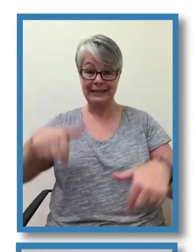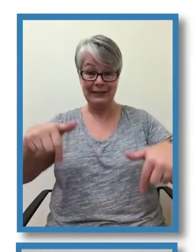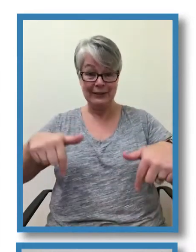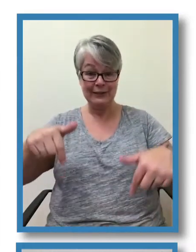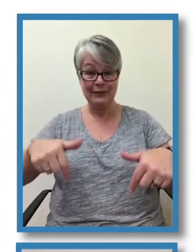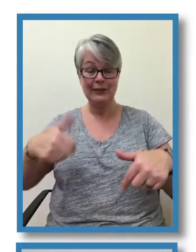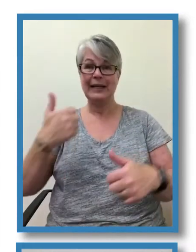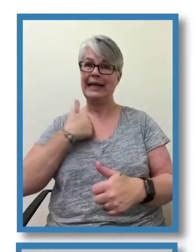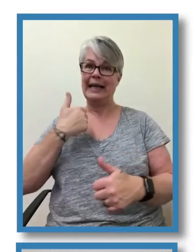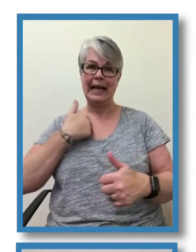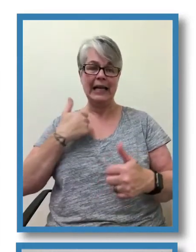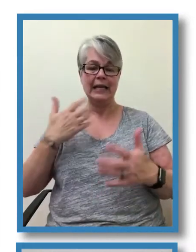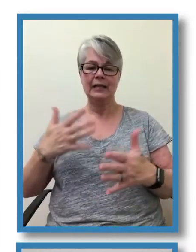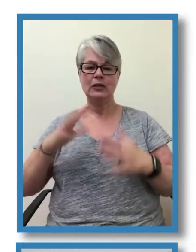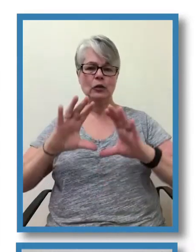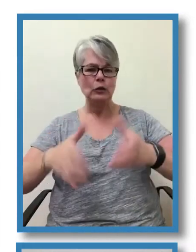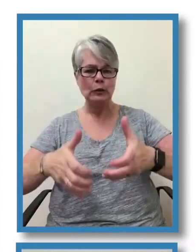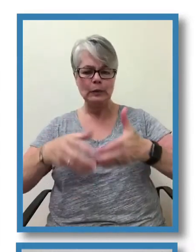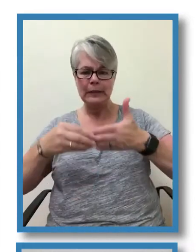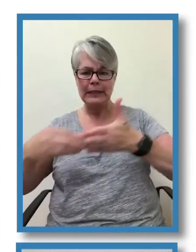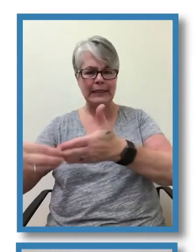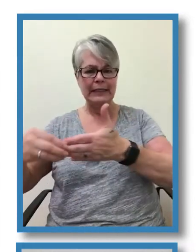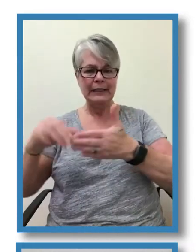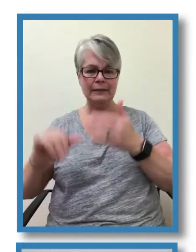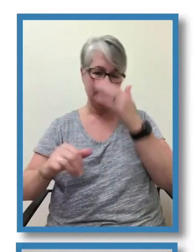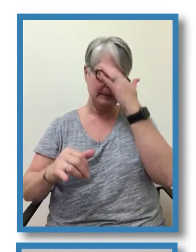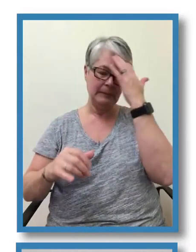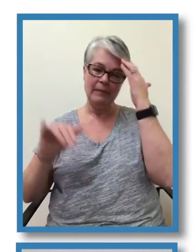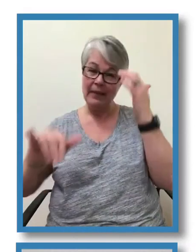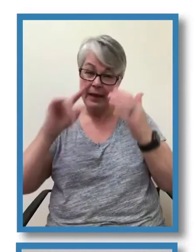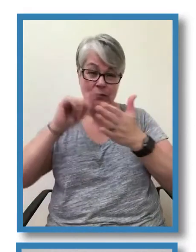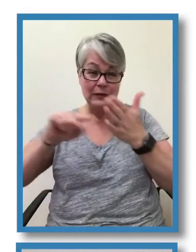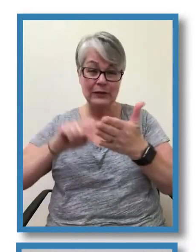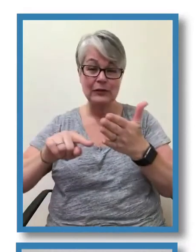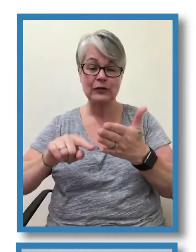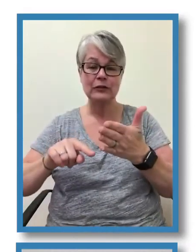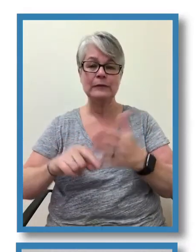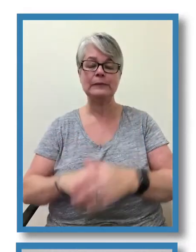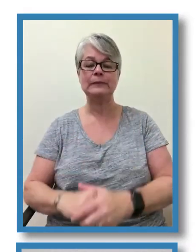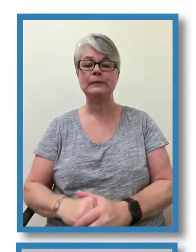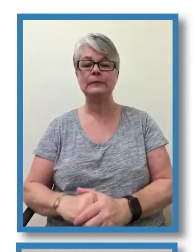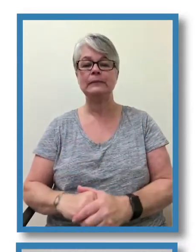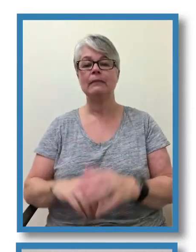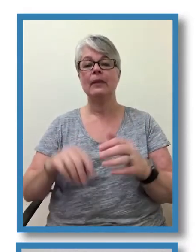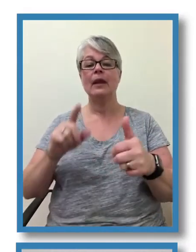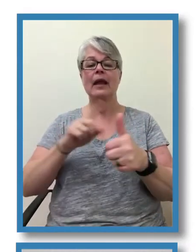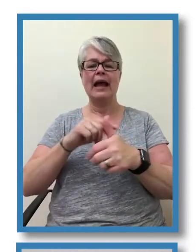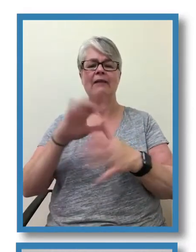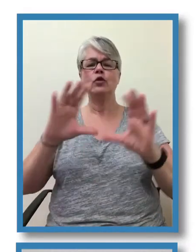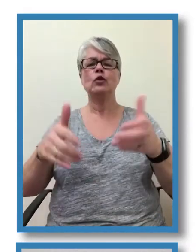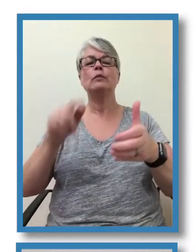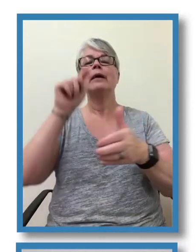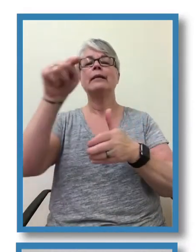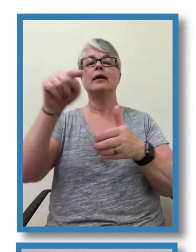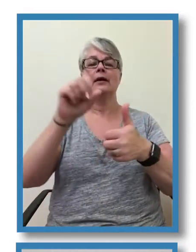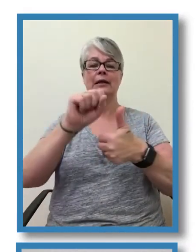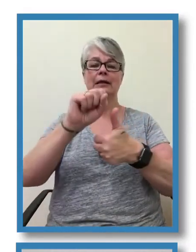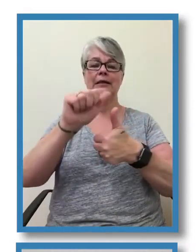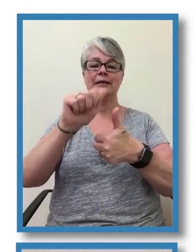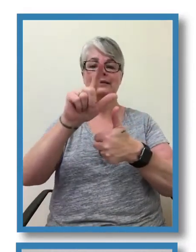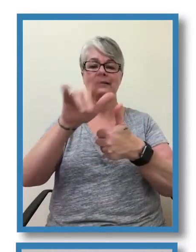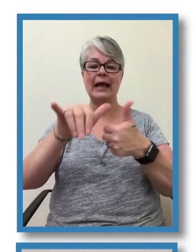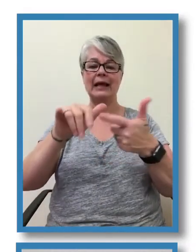and Isabella are involved with this trial and helping with enrolling people in this study.